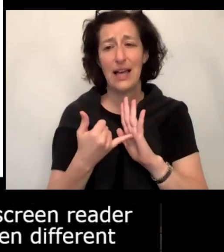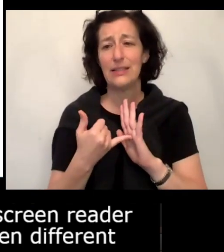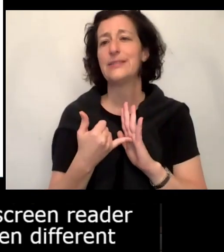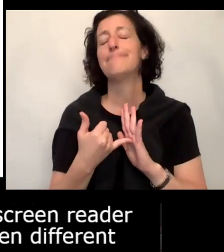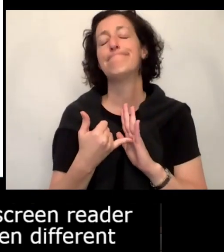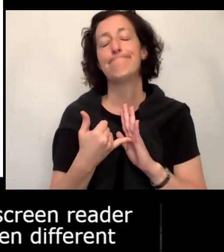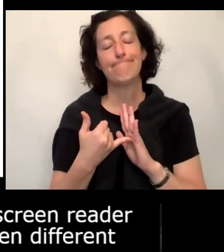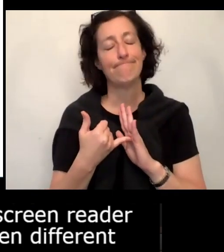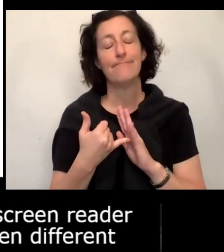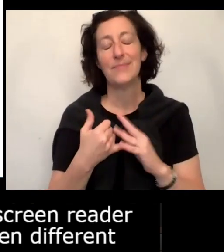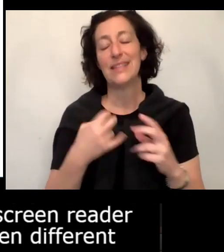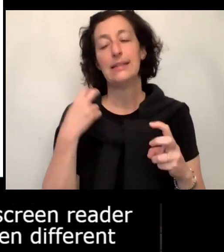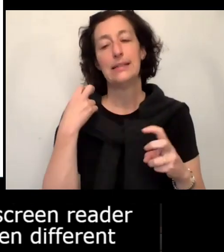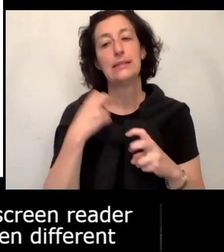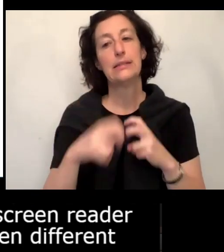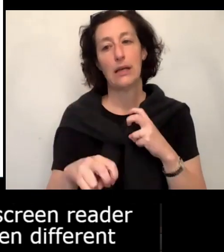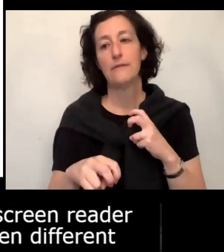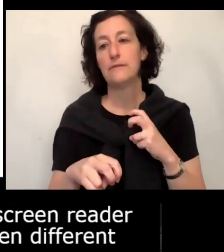excruciating,